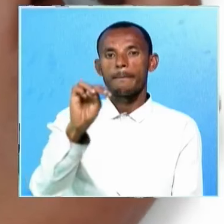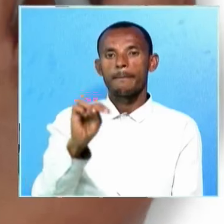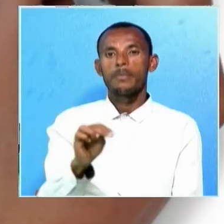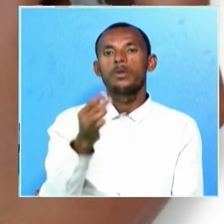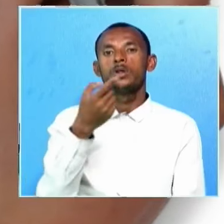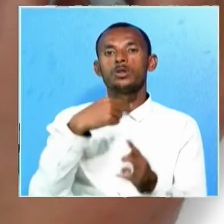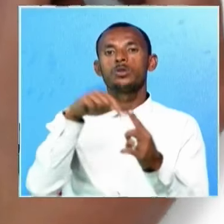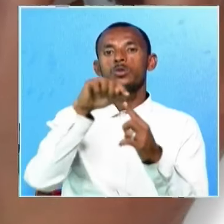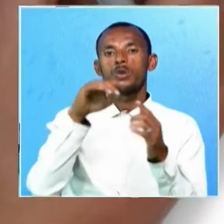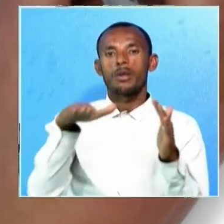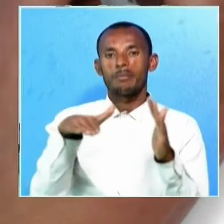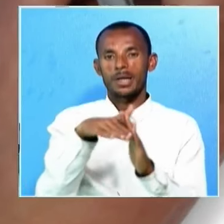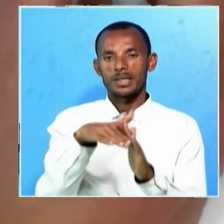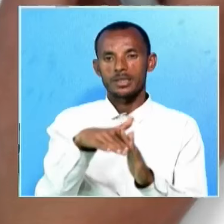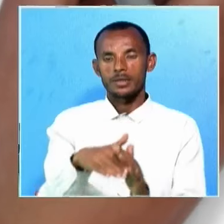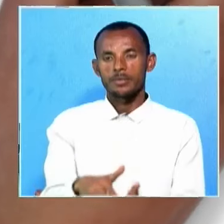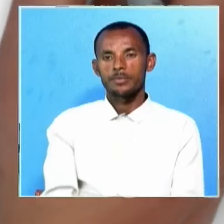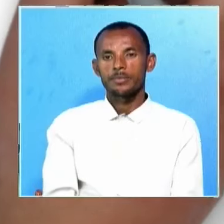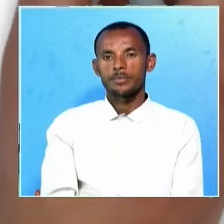to represent